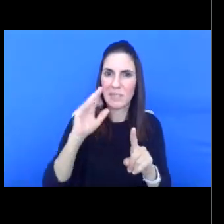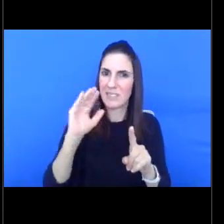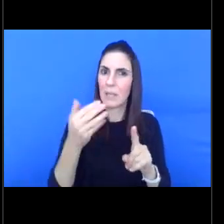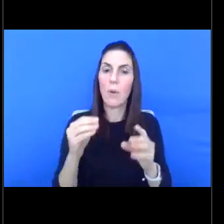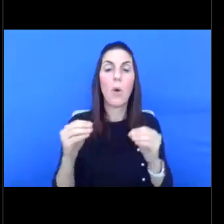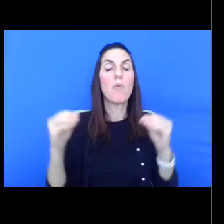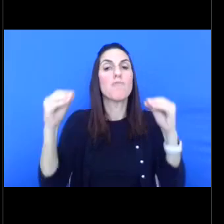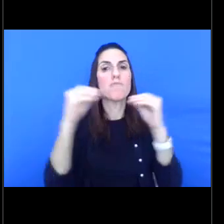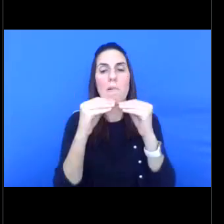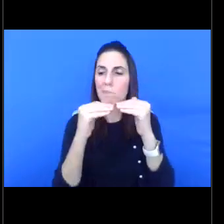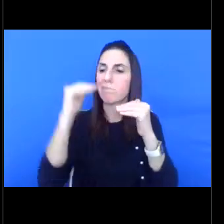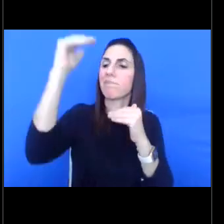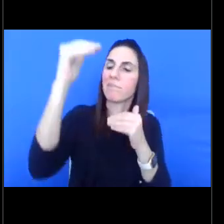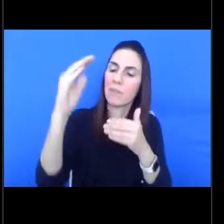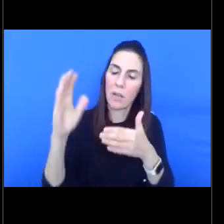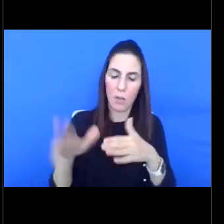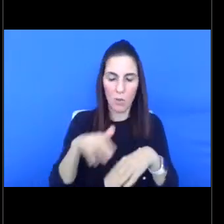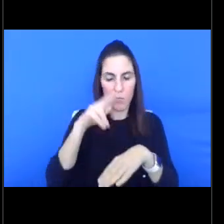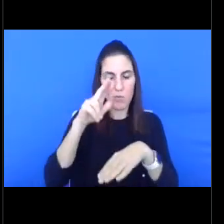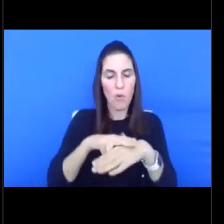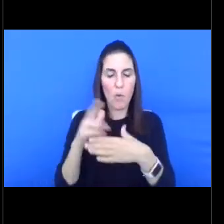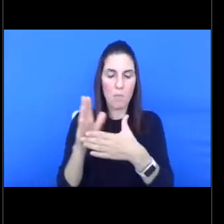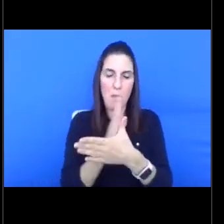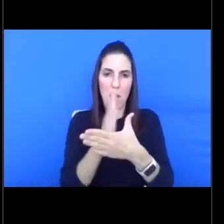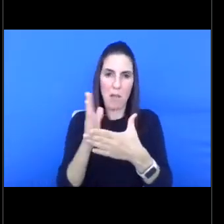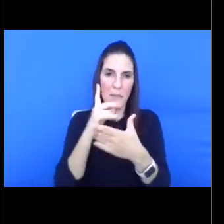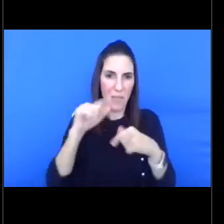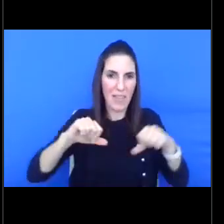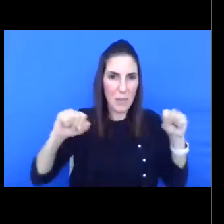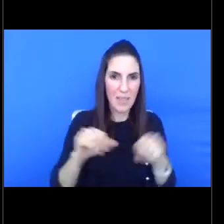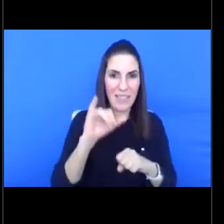winter. Keep in mind, these images were